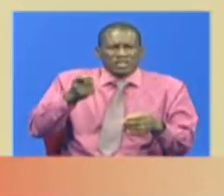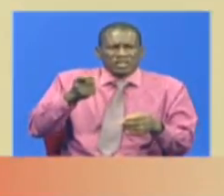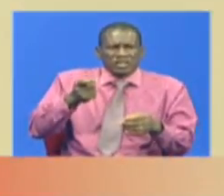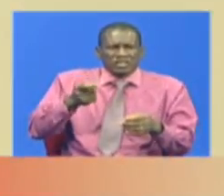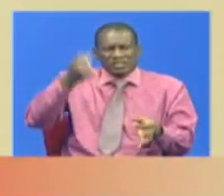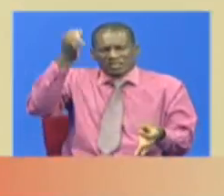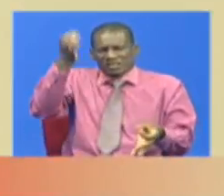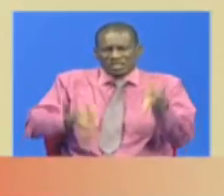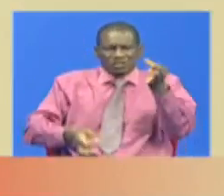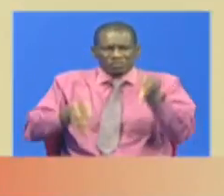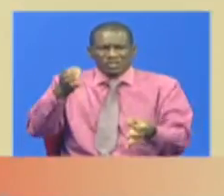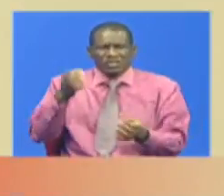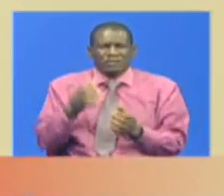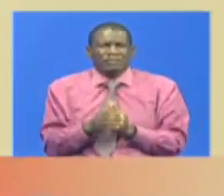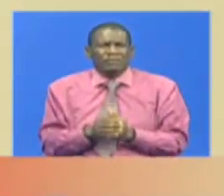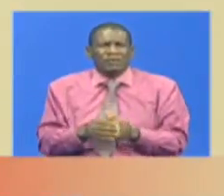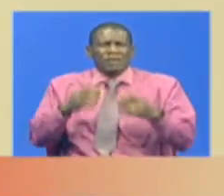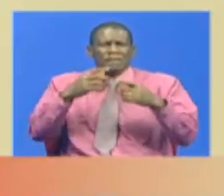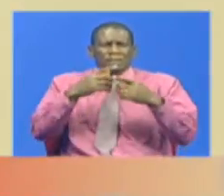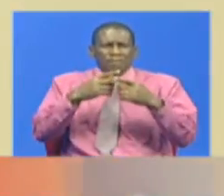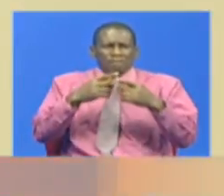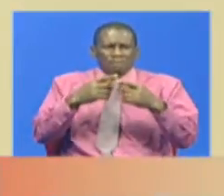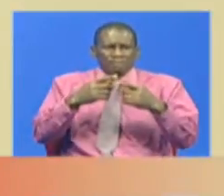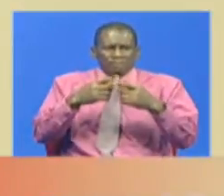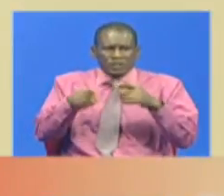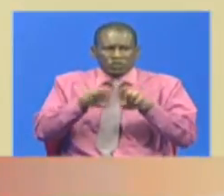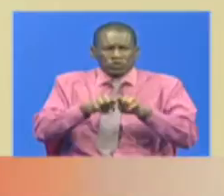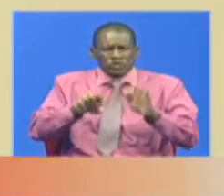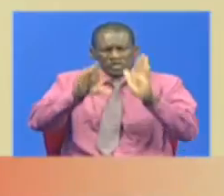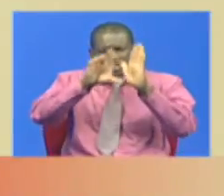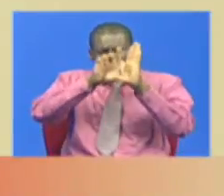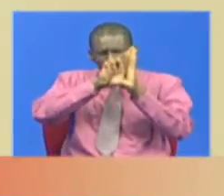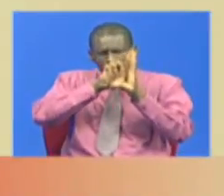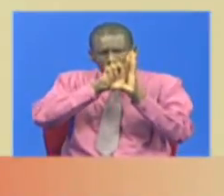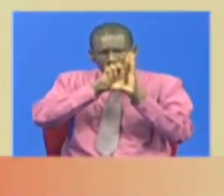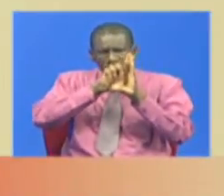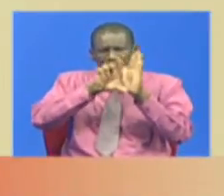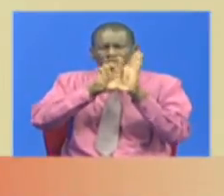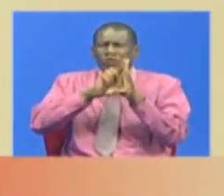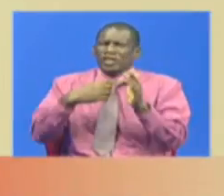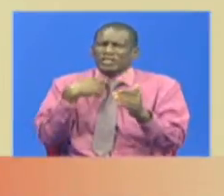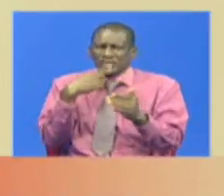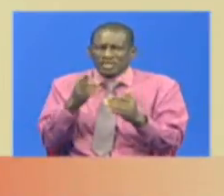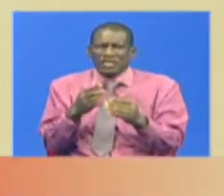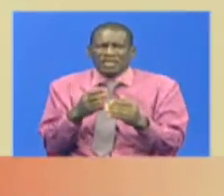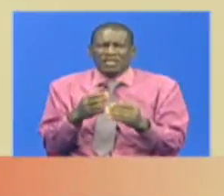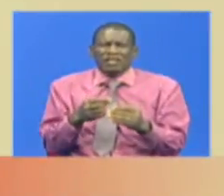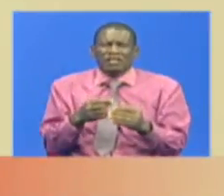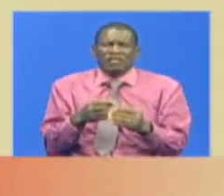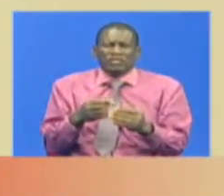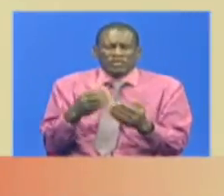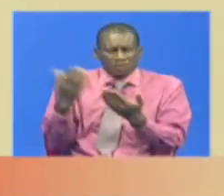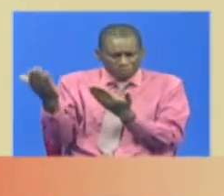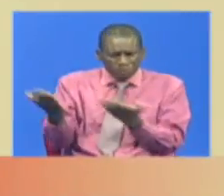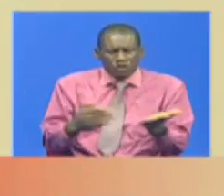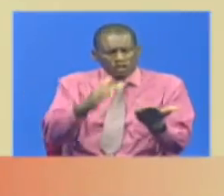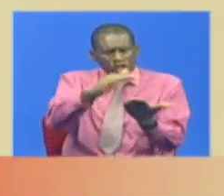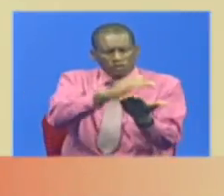sentence. However, the law envisaged the pre-sentence report and the